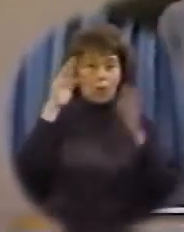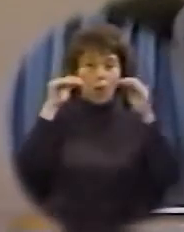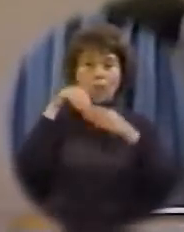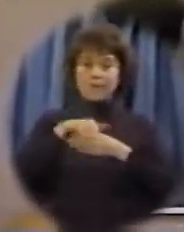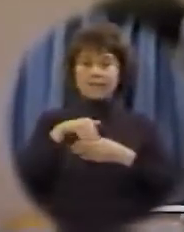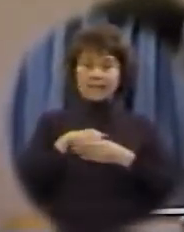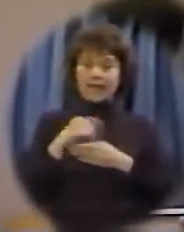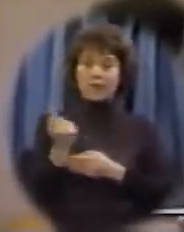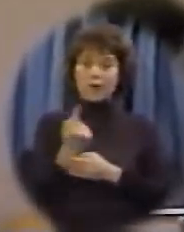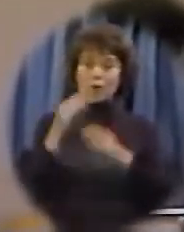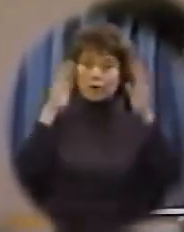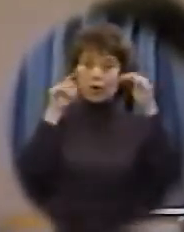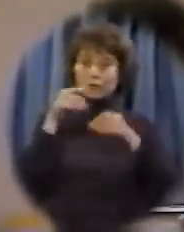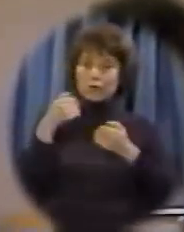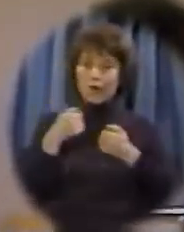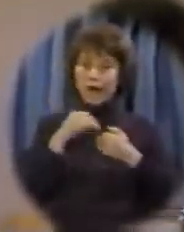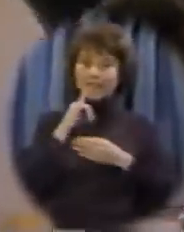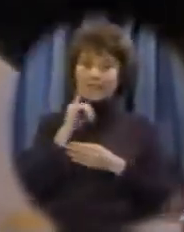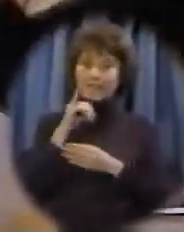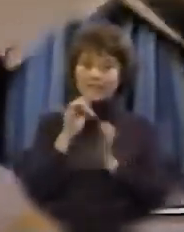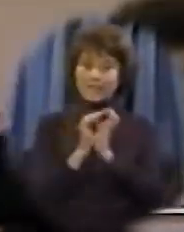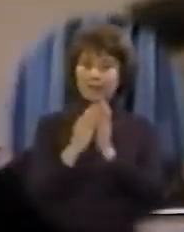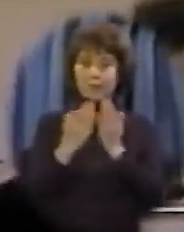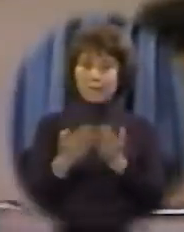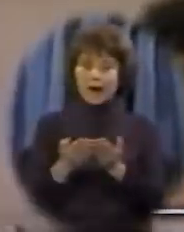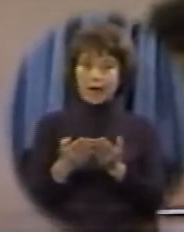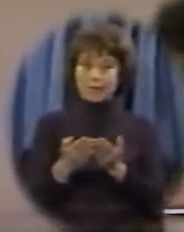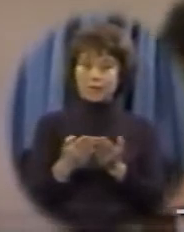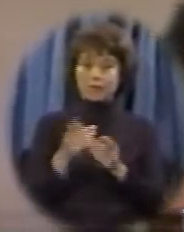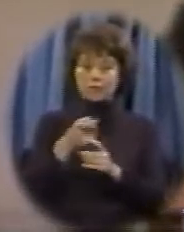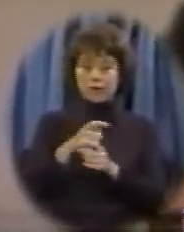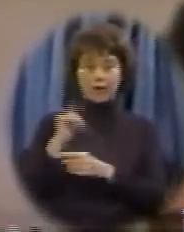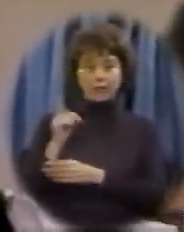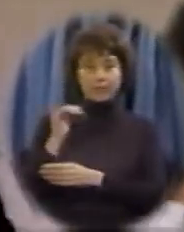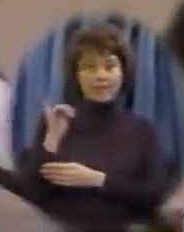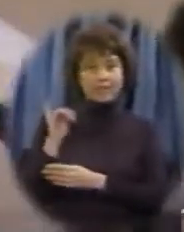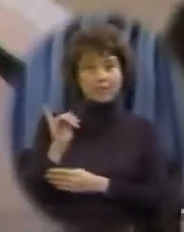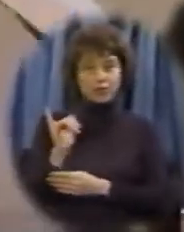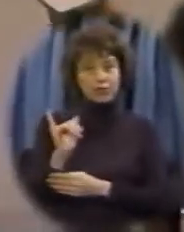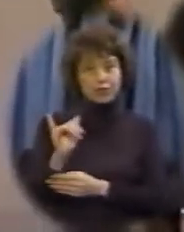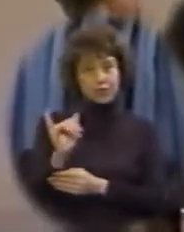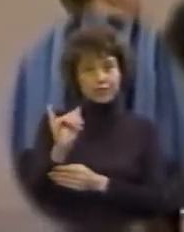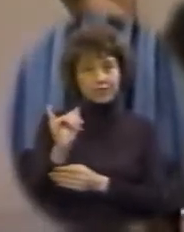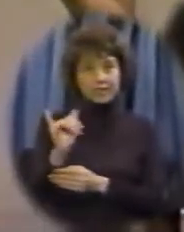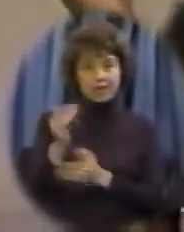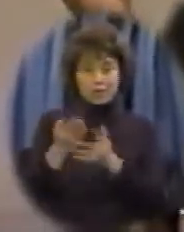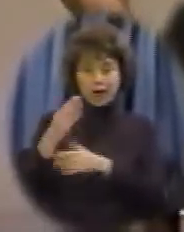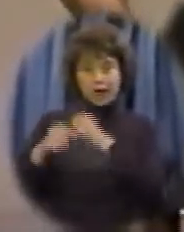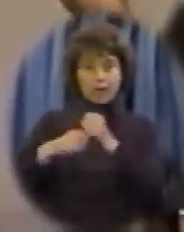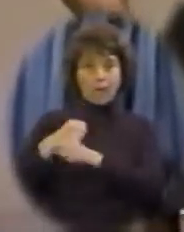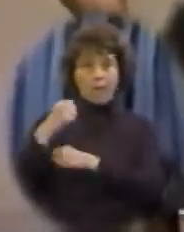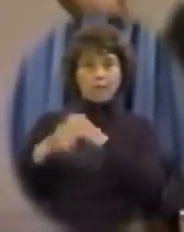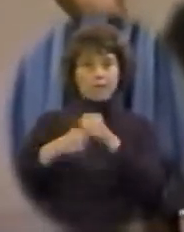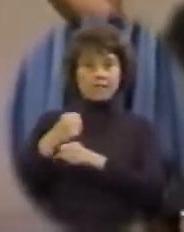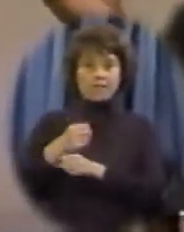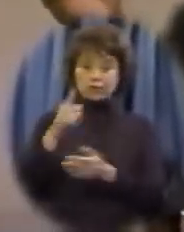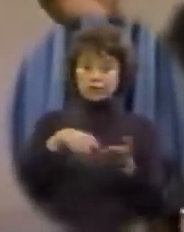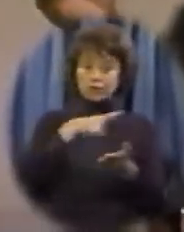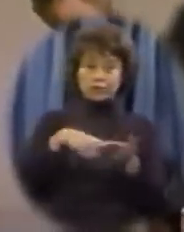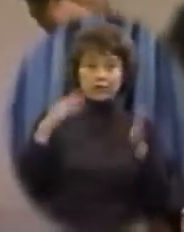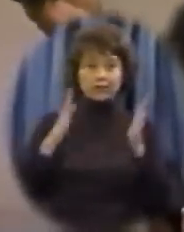is in this mighty giant oak that stood in the mountains of eternity and entwined its roots throughout the rock of ages and listened to the winds of criticism